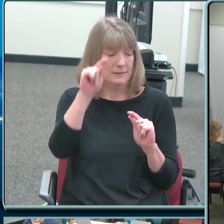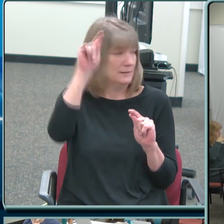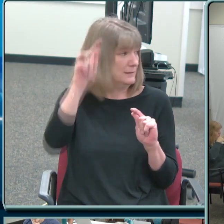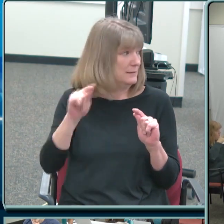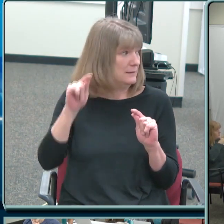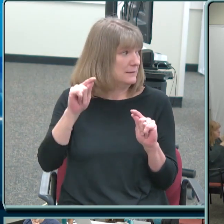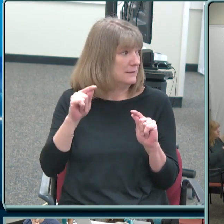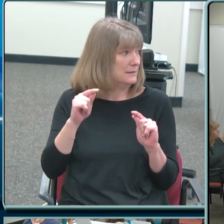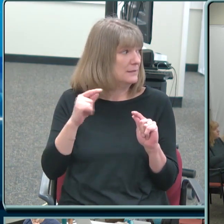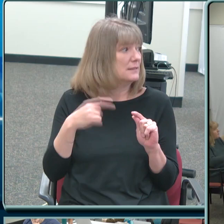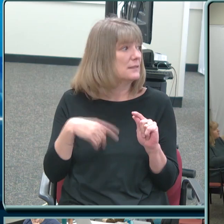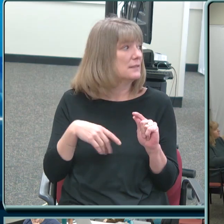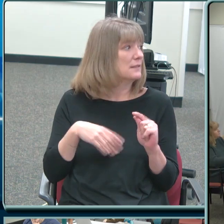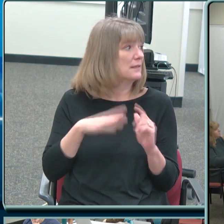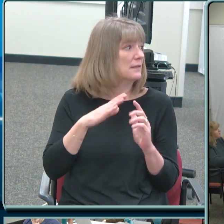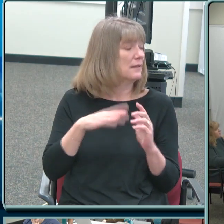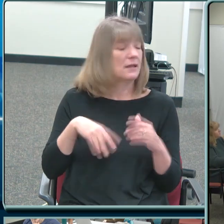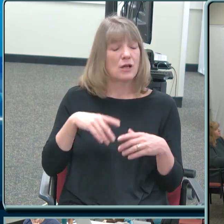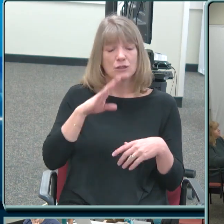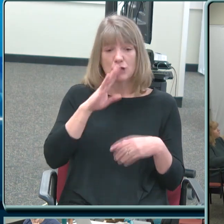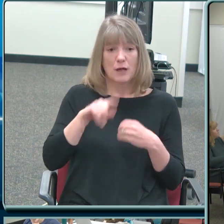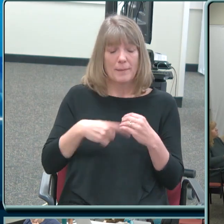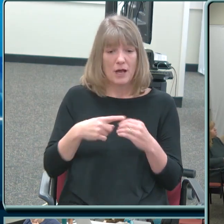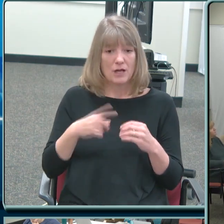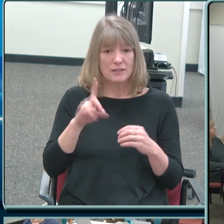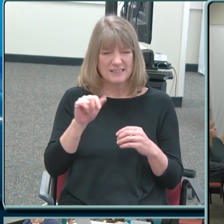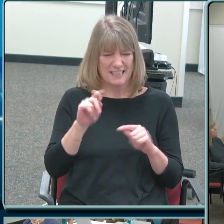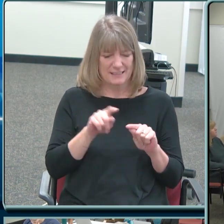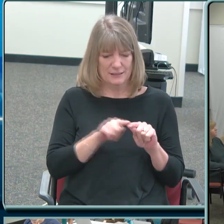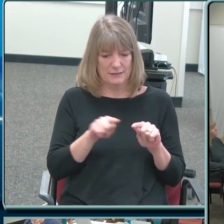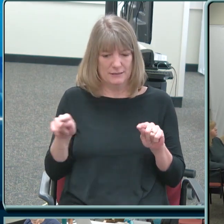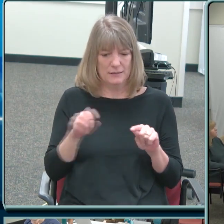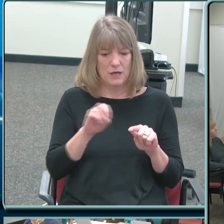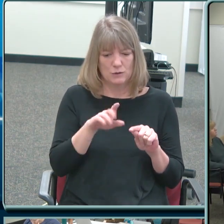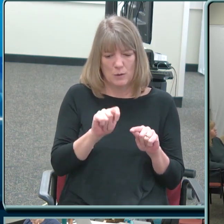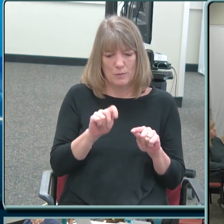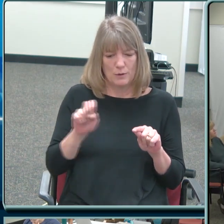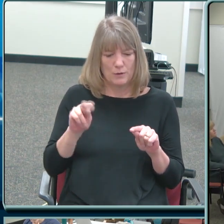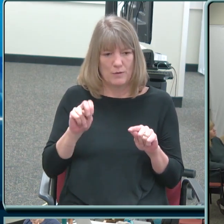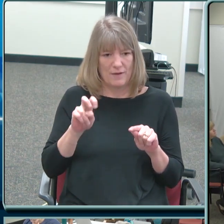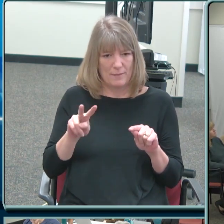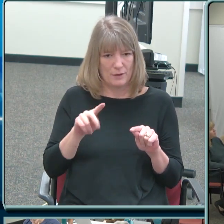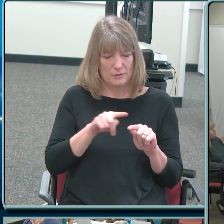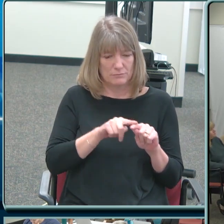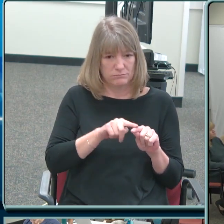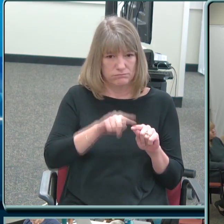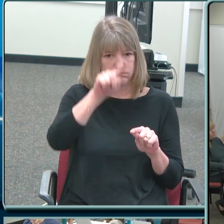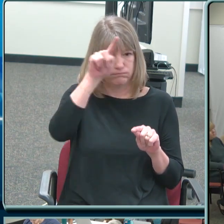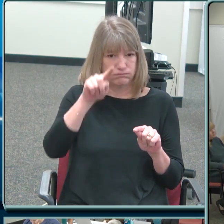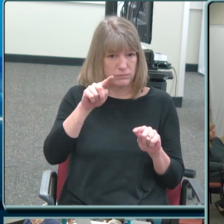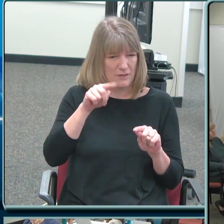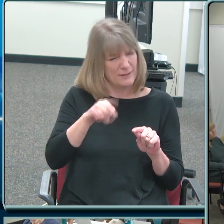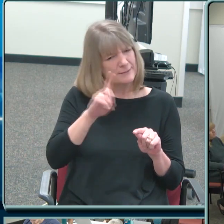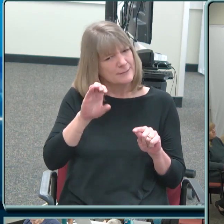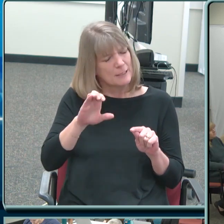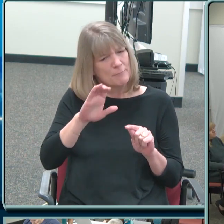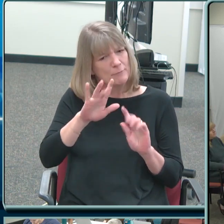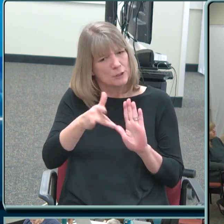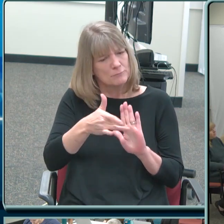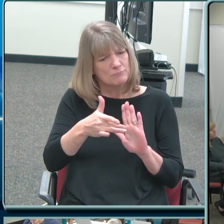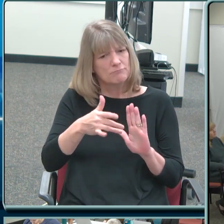the x-axis. We're talking about increase in October and November. This peak looked like it occurred around mid-December, which